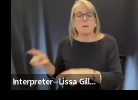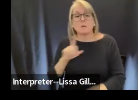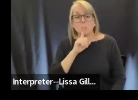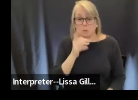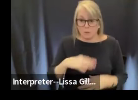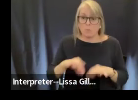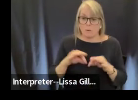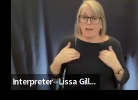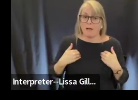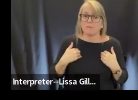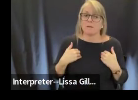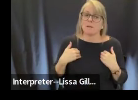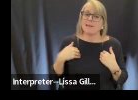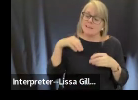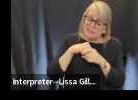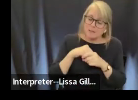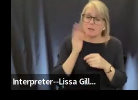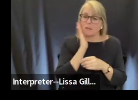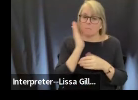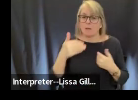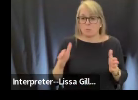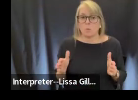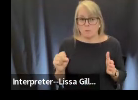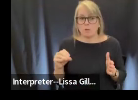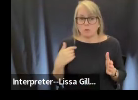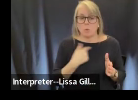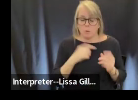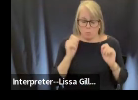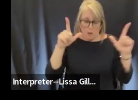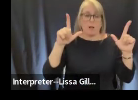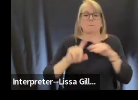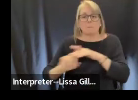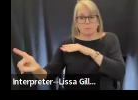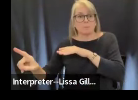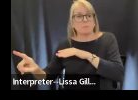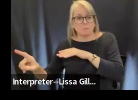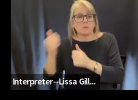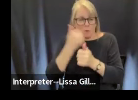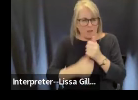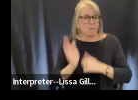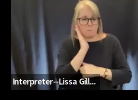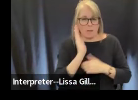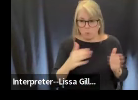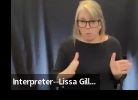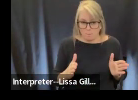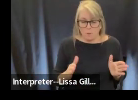wake us up and get us aware and out as quick as possible. So you want them in every bedroom. You also want them